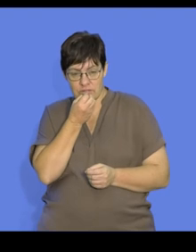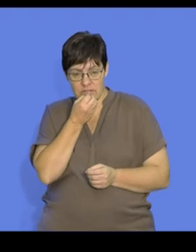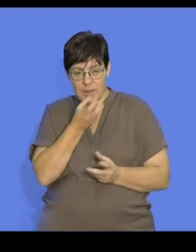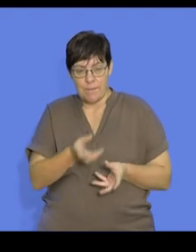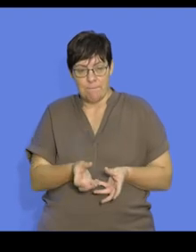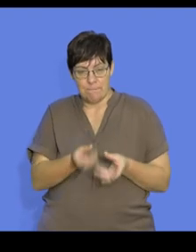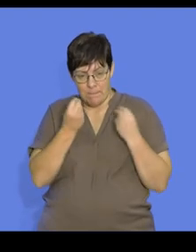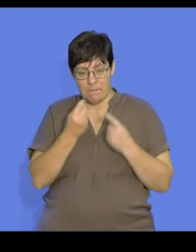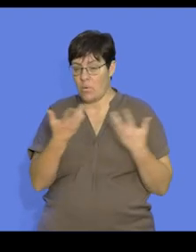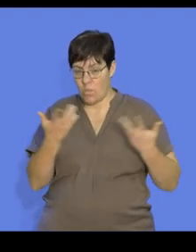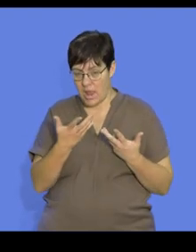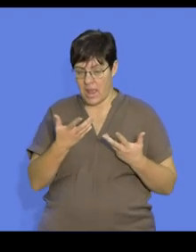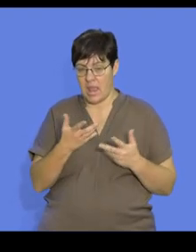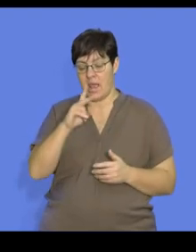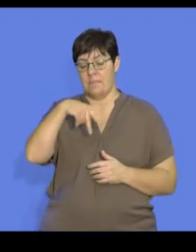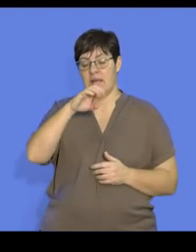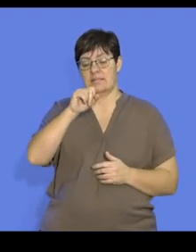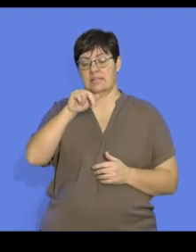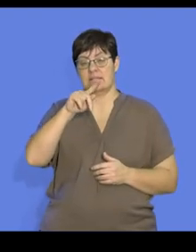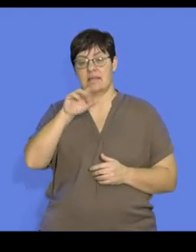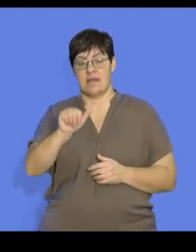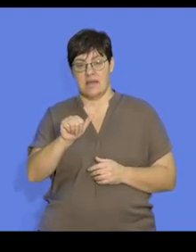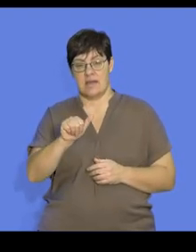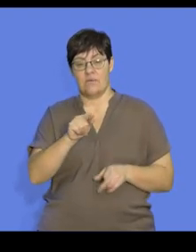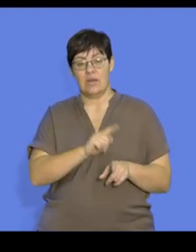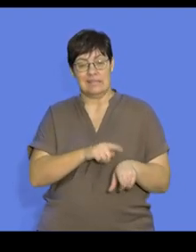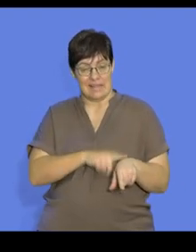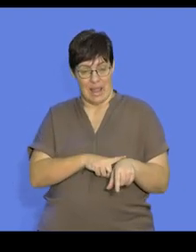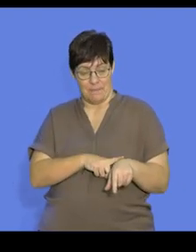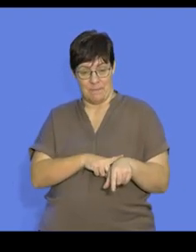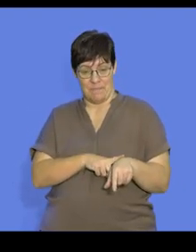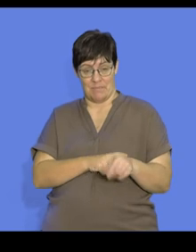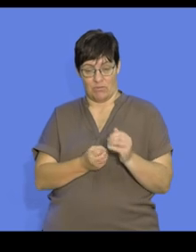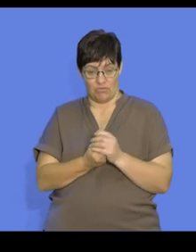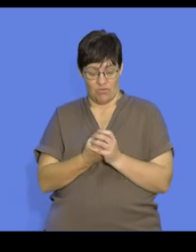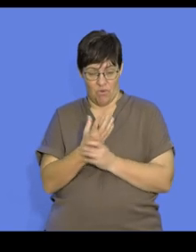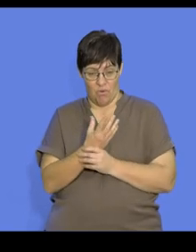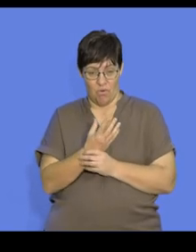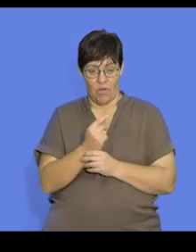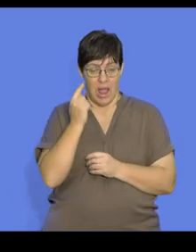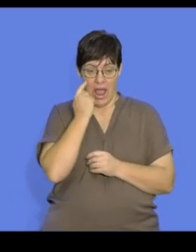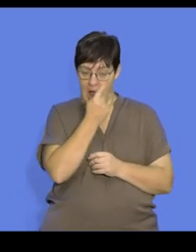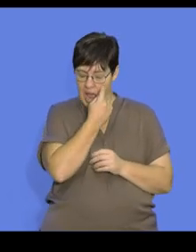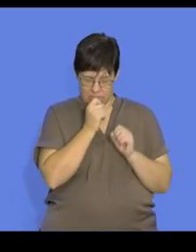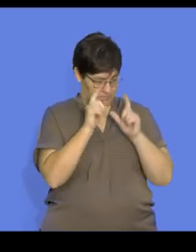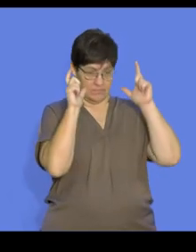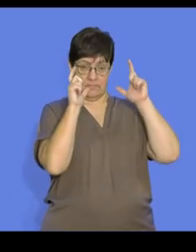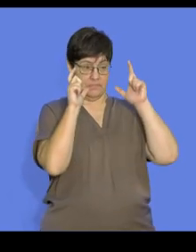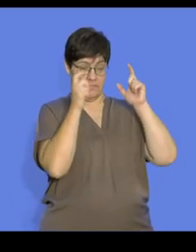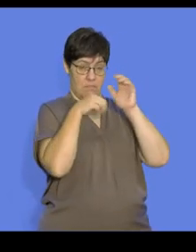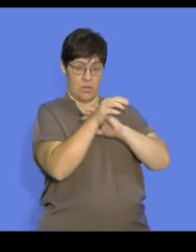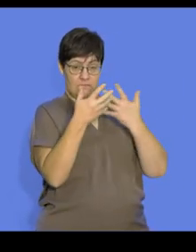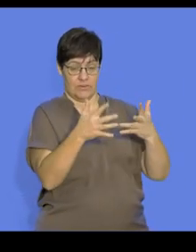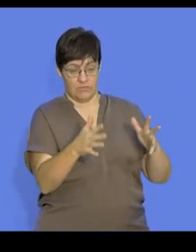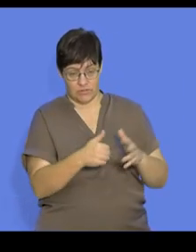from the placenta during the gestational period. The eyes of the young open directly